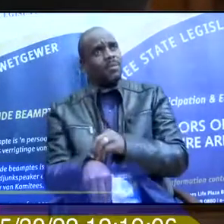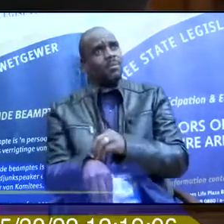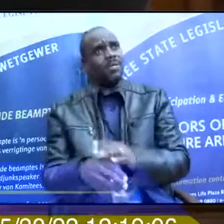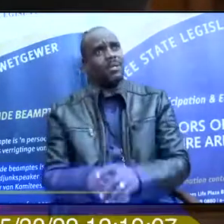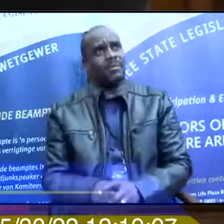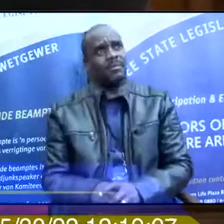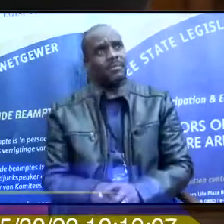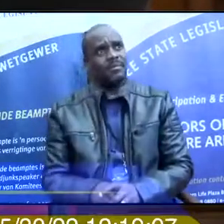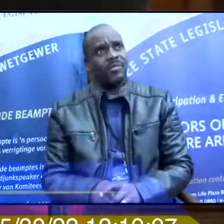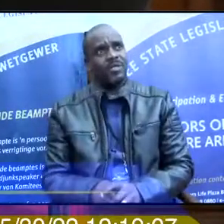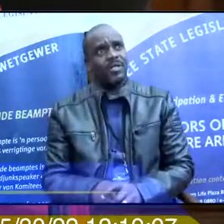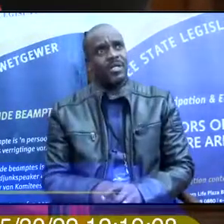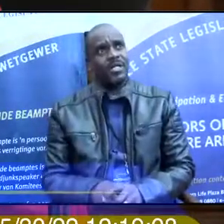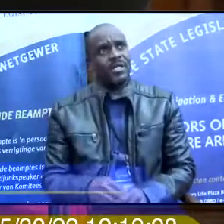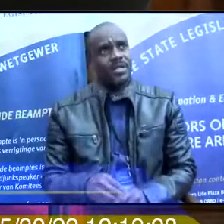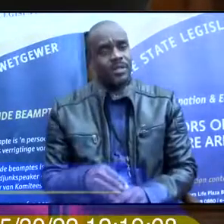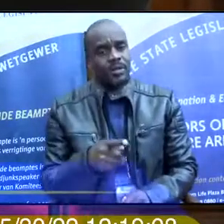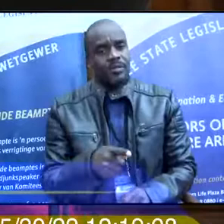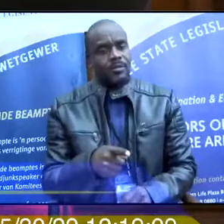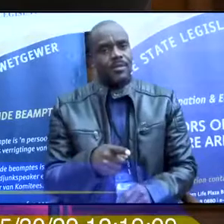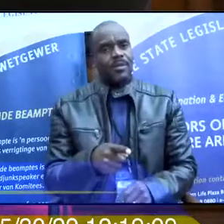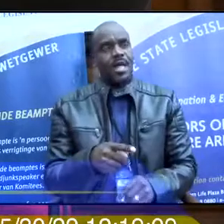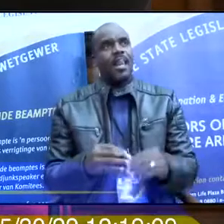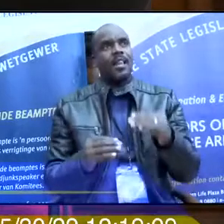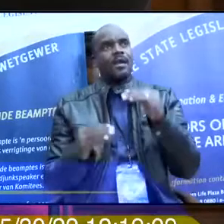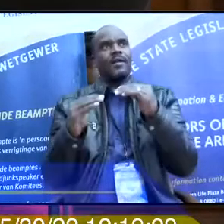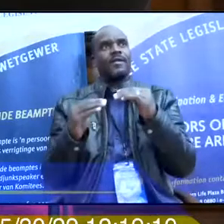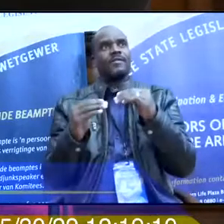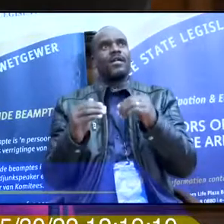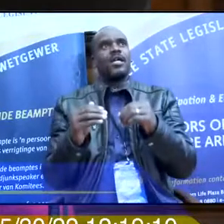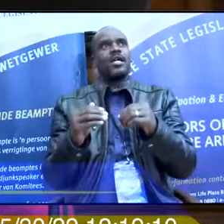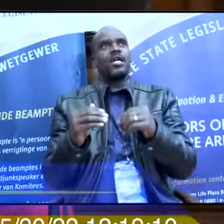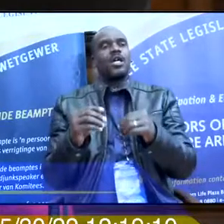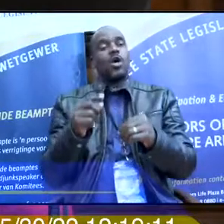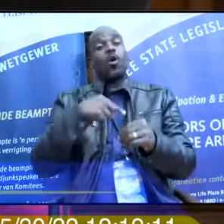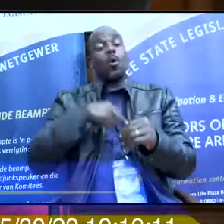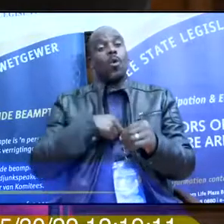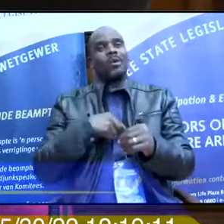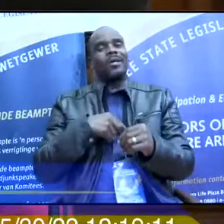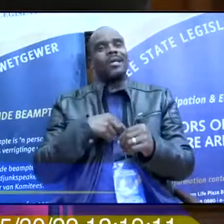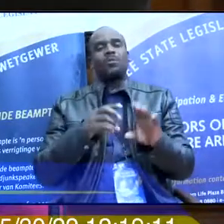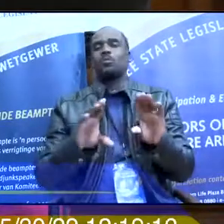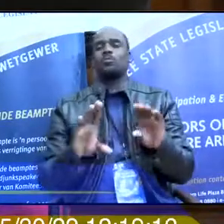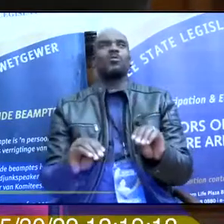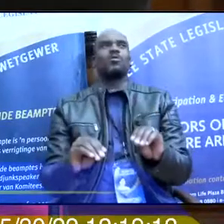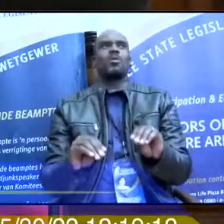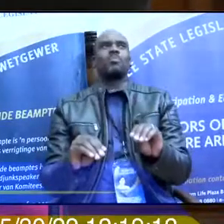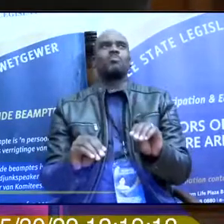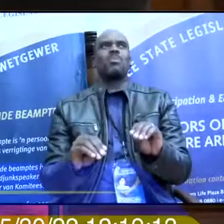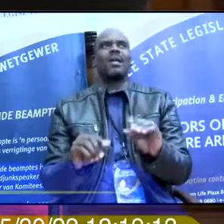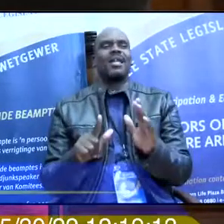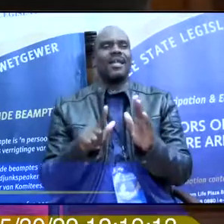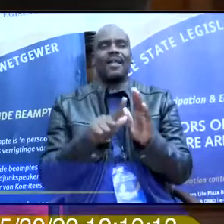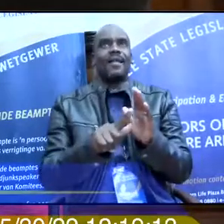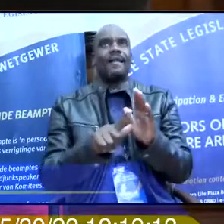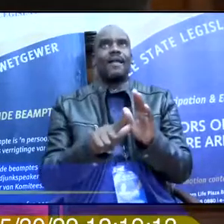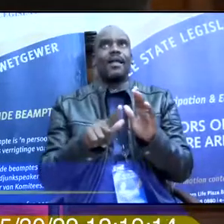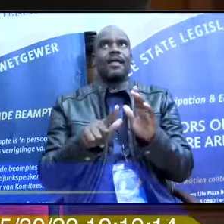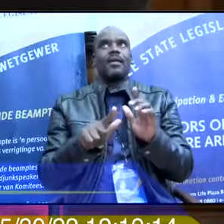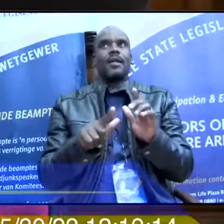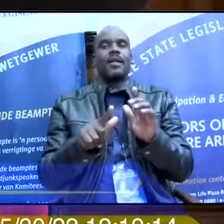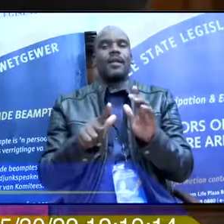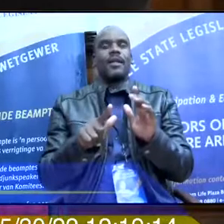at another level madam speaker we're not sure what's been delivered into those shops